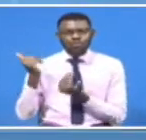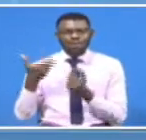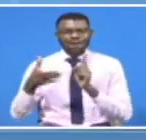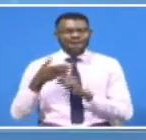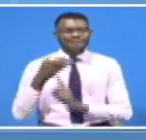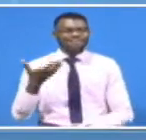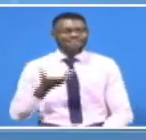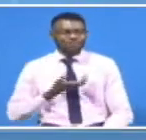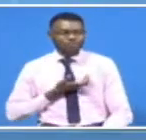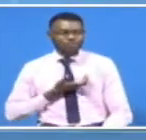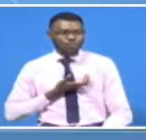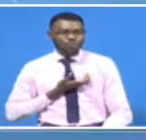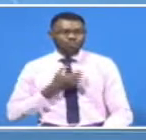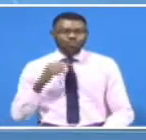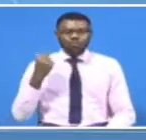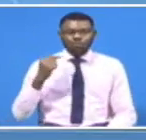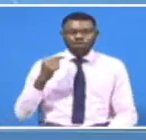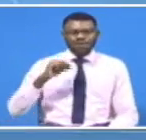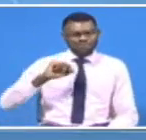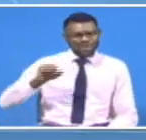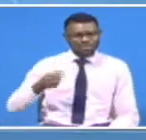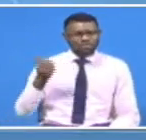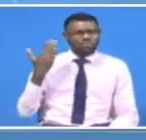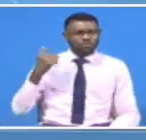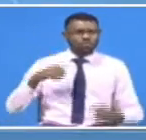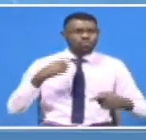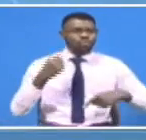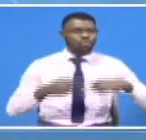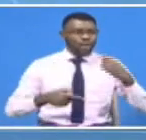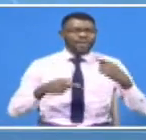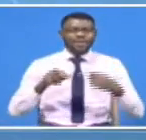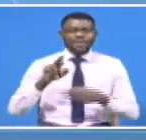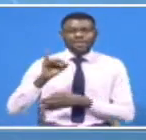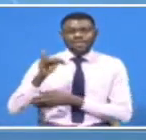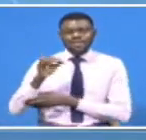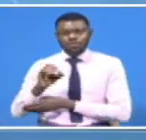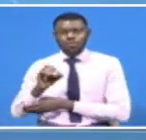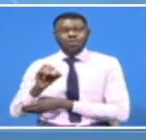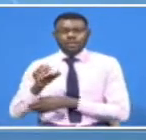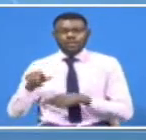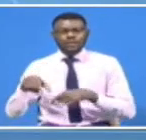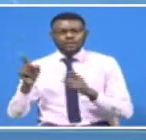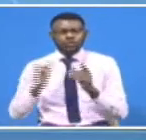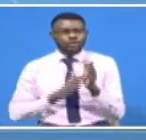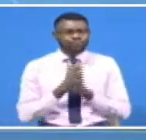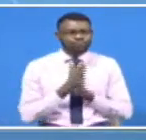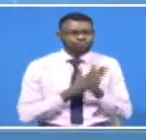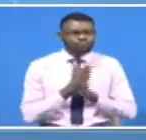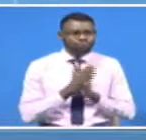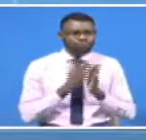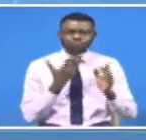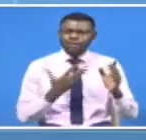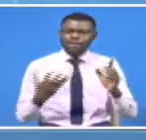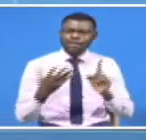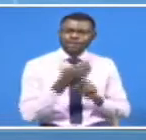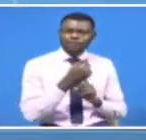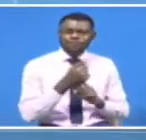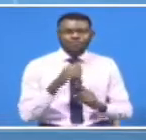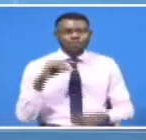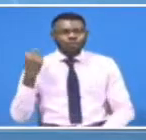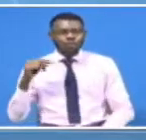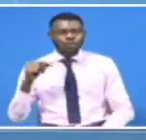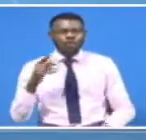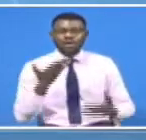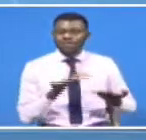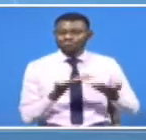in 5,000 race during the Rio Paralympic Games and who declared his determination to bring home a gold medal for the county,